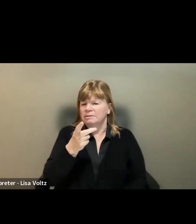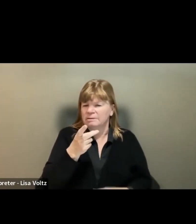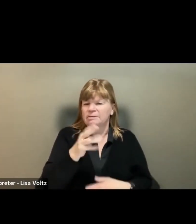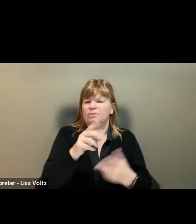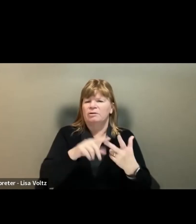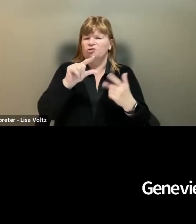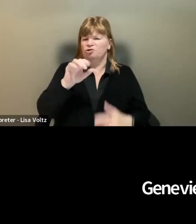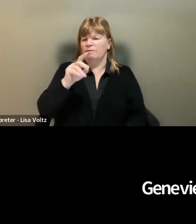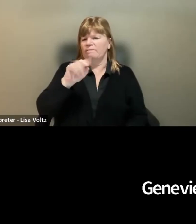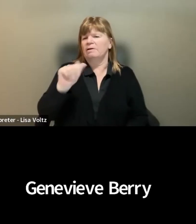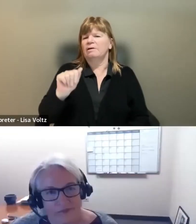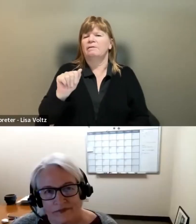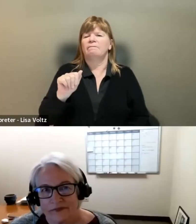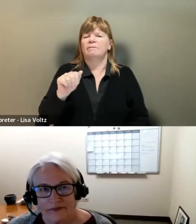mind